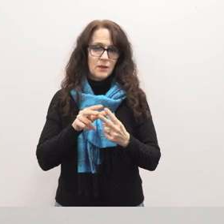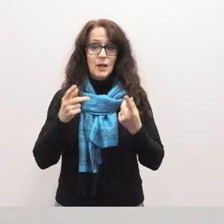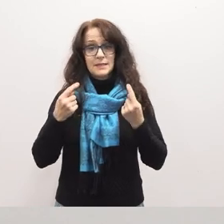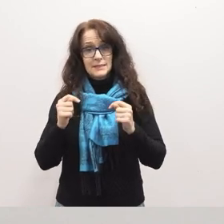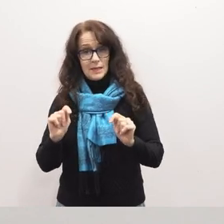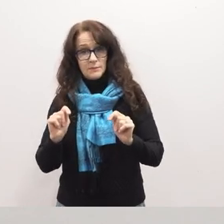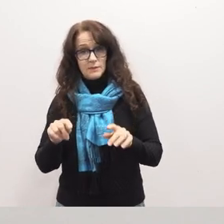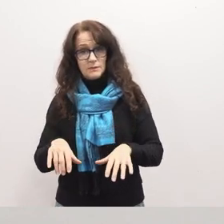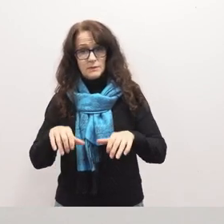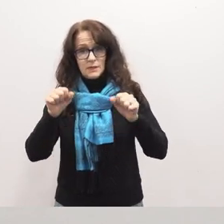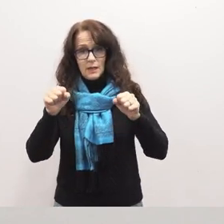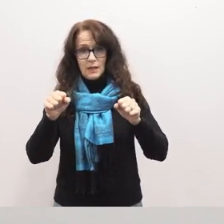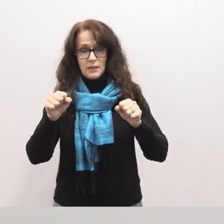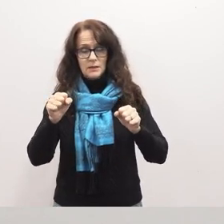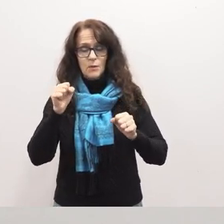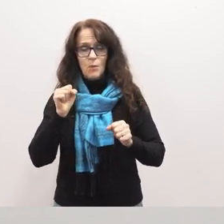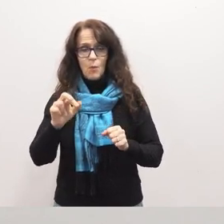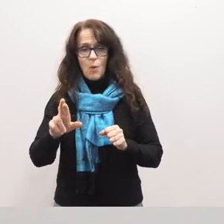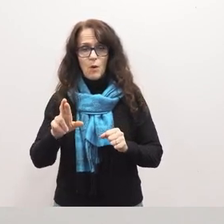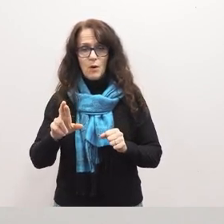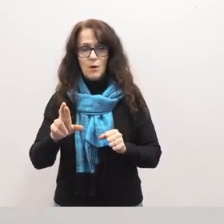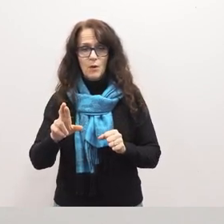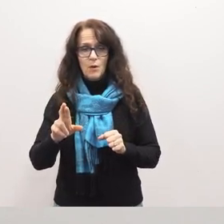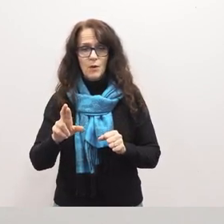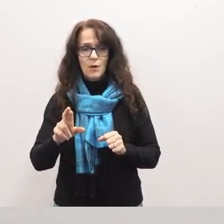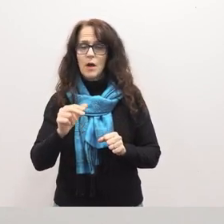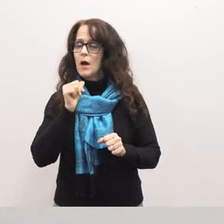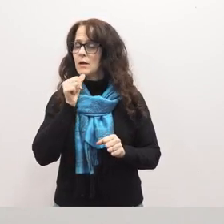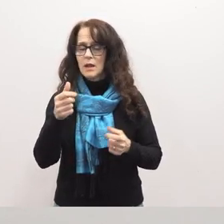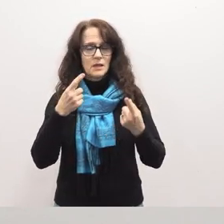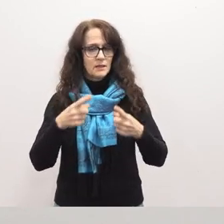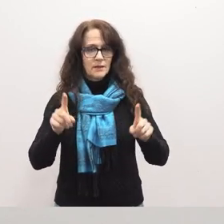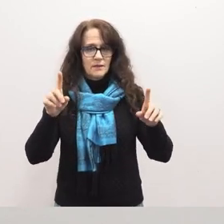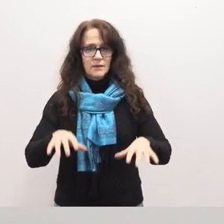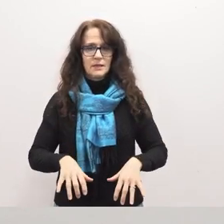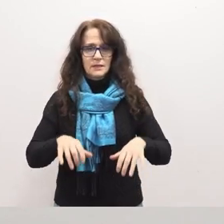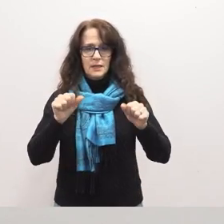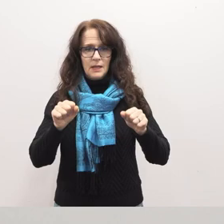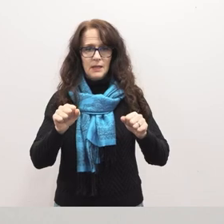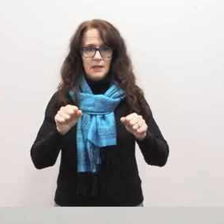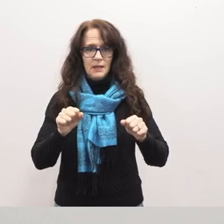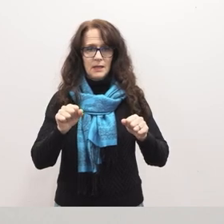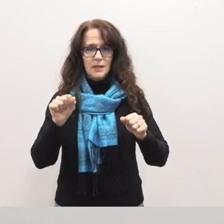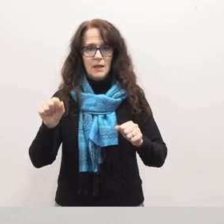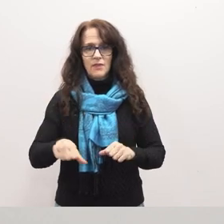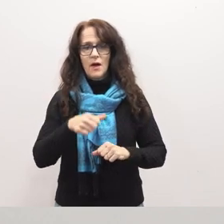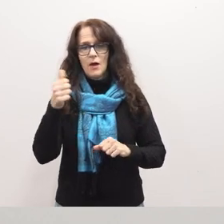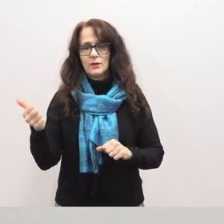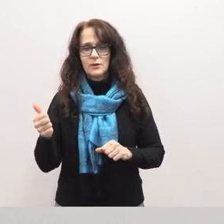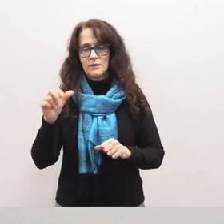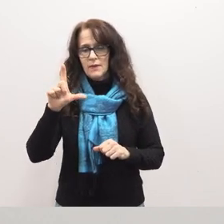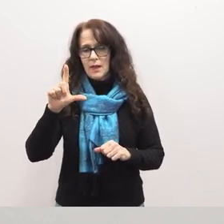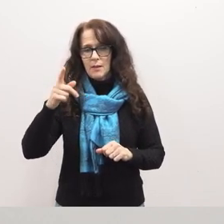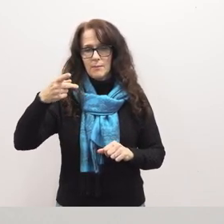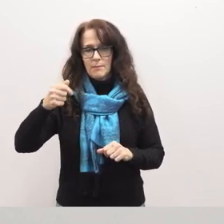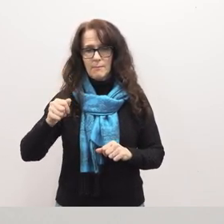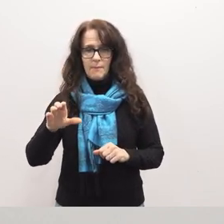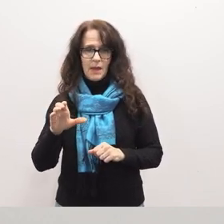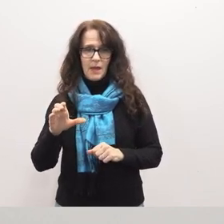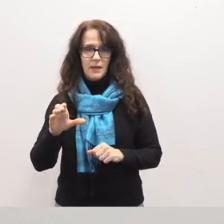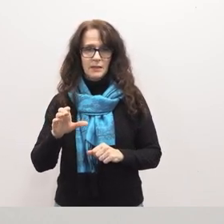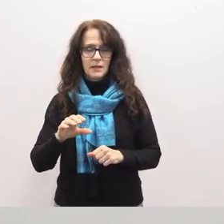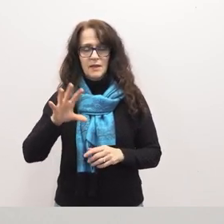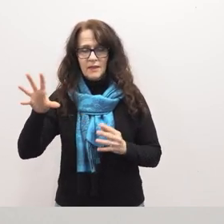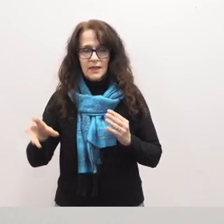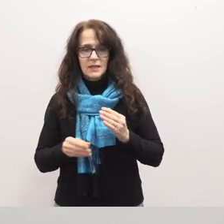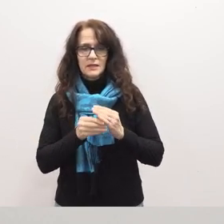to take or were unsuccessful in taking the alternative LPAC. The additional